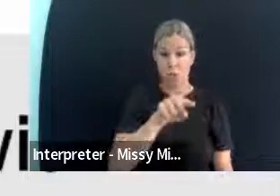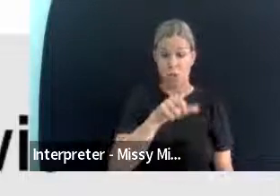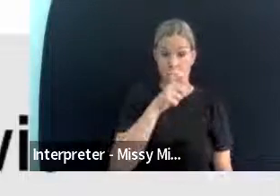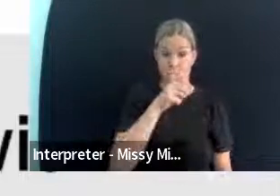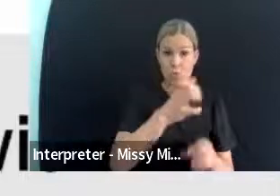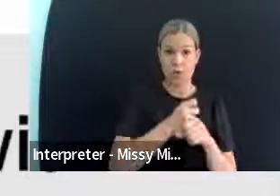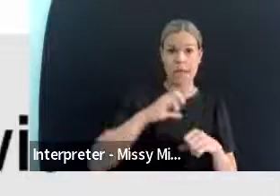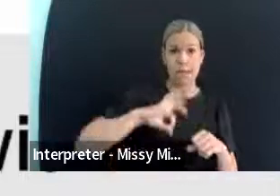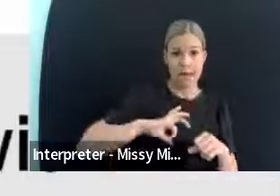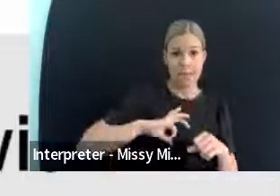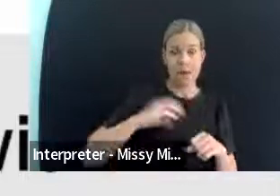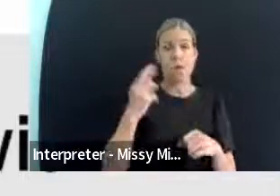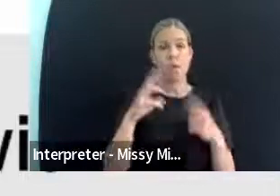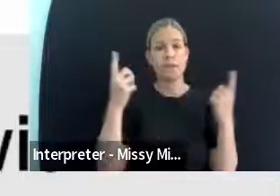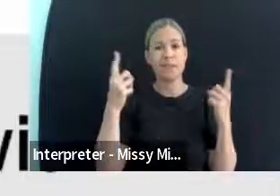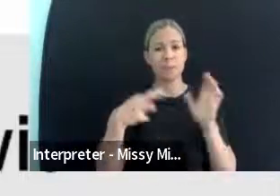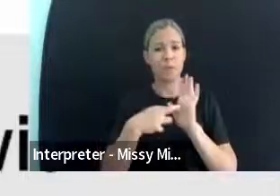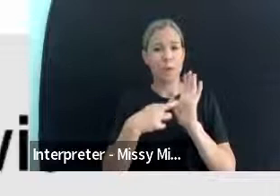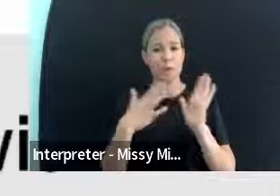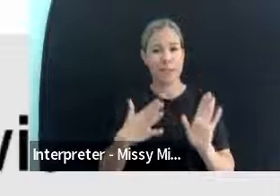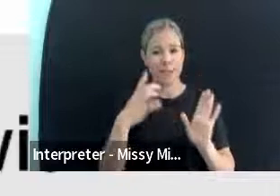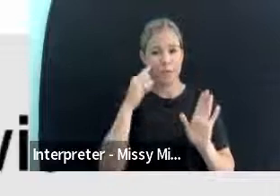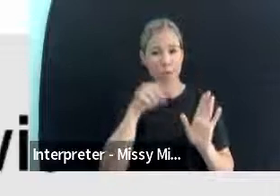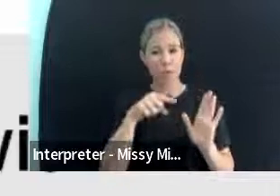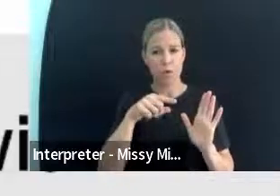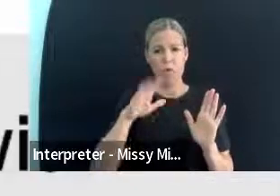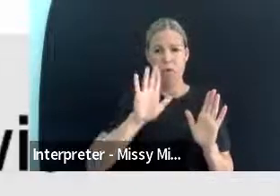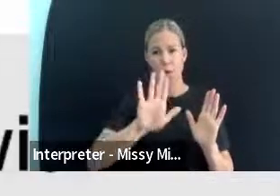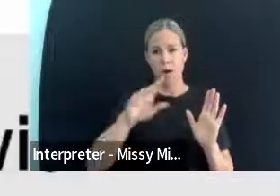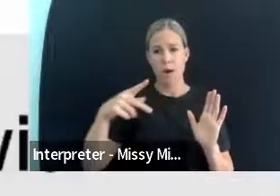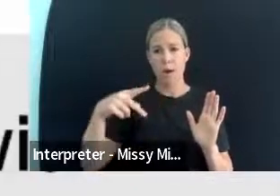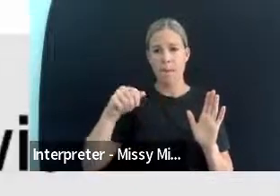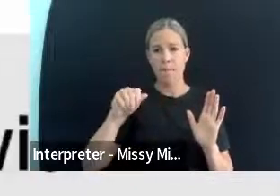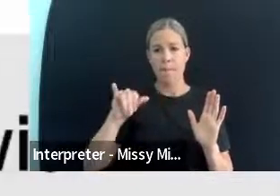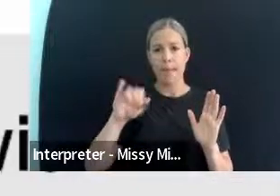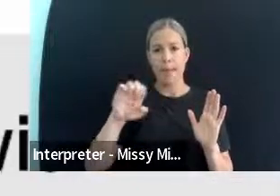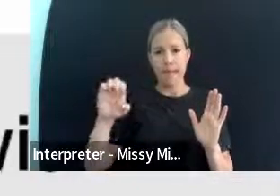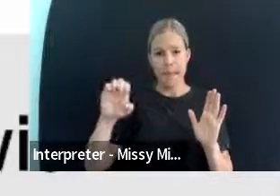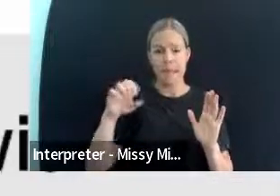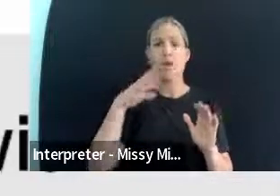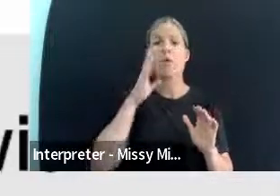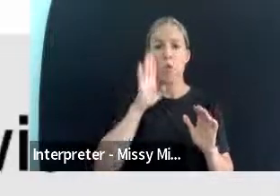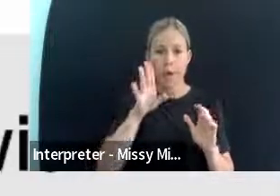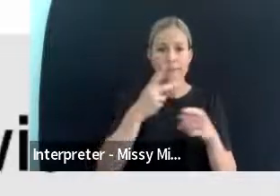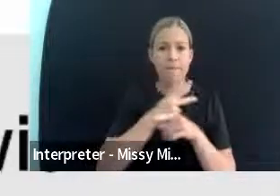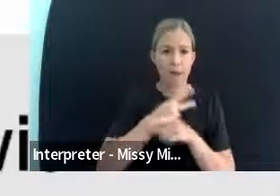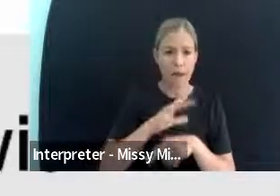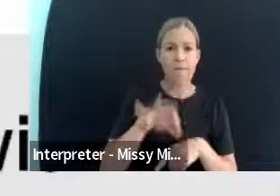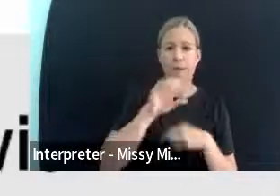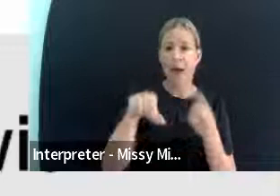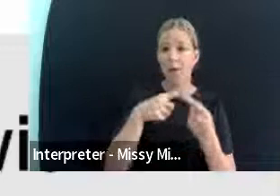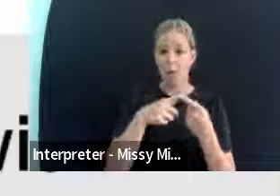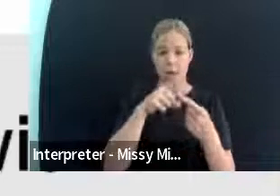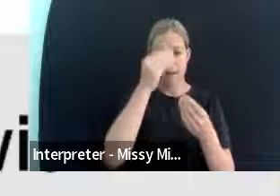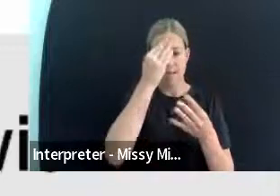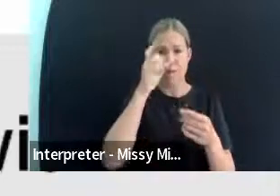your representative payee, is responsible to find out when information should be reported and how it